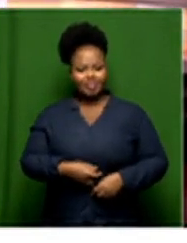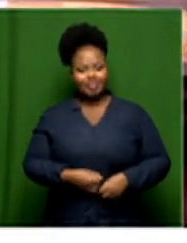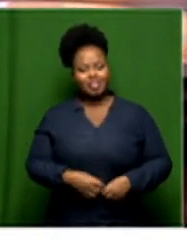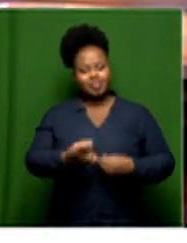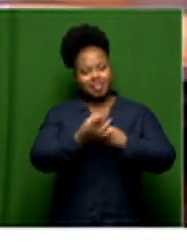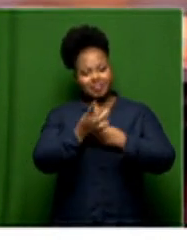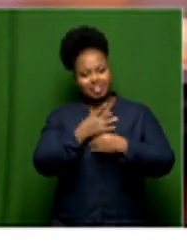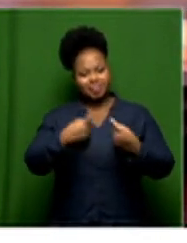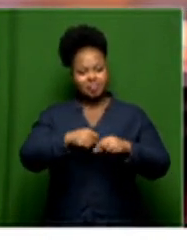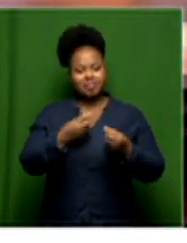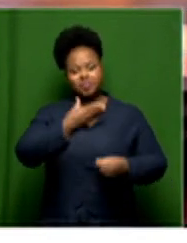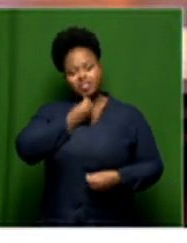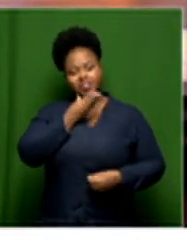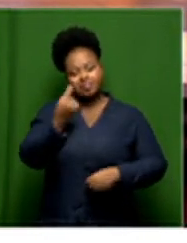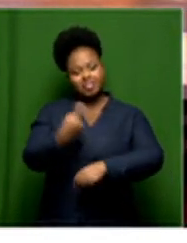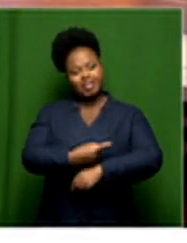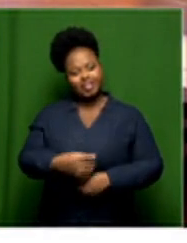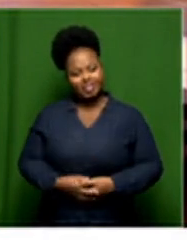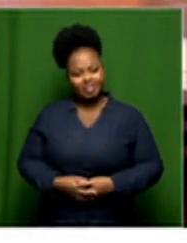advise us to make on Christmas Day?